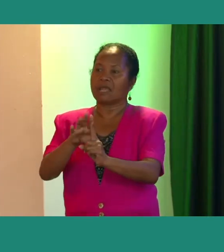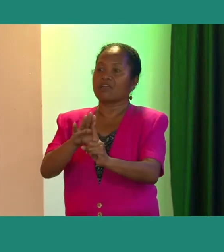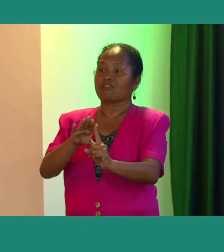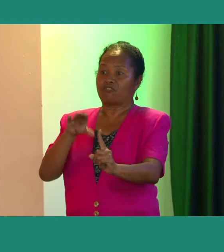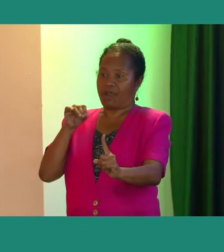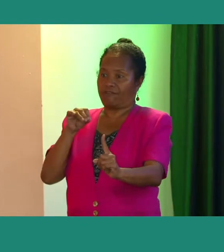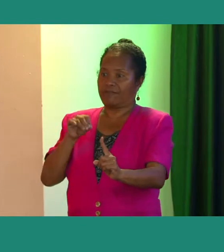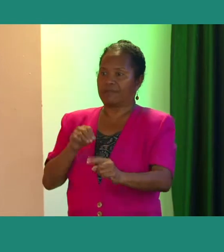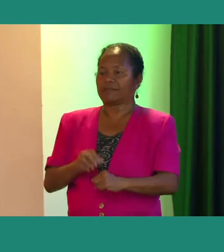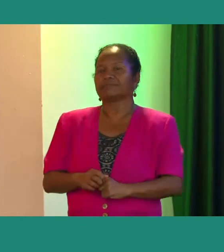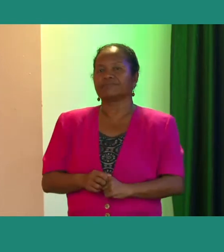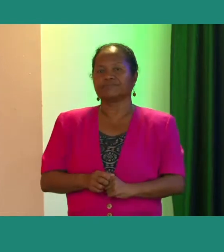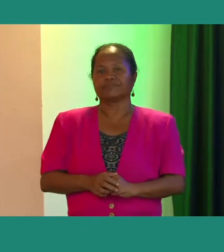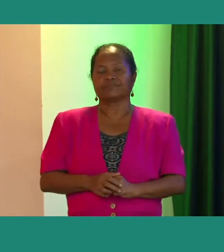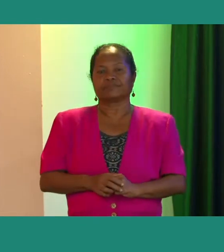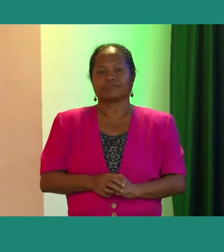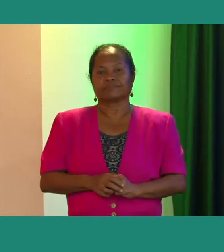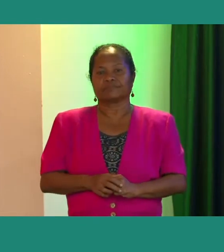today.